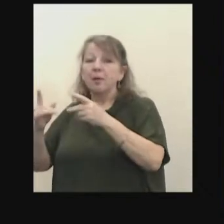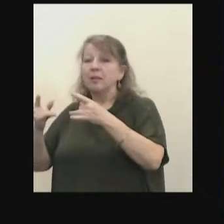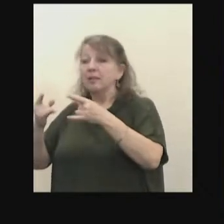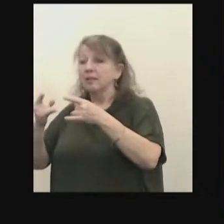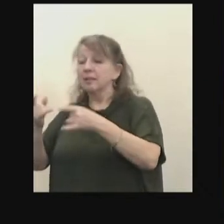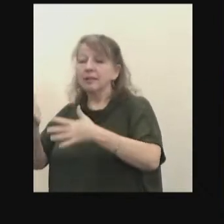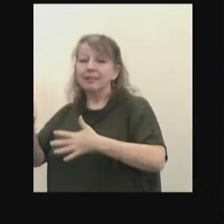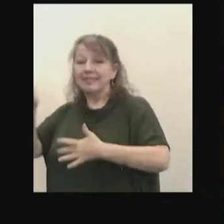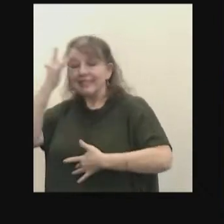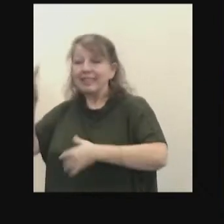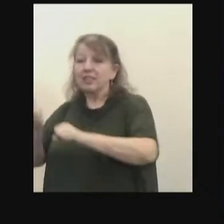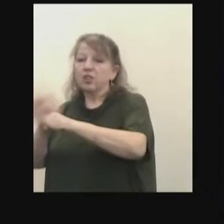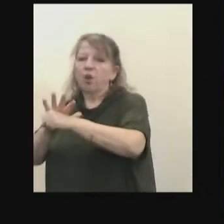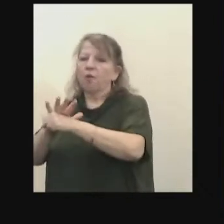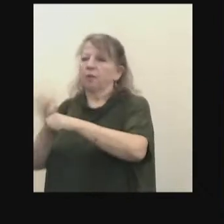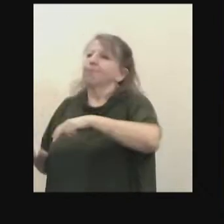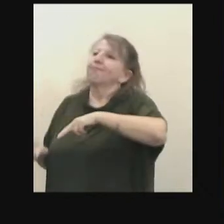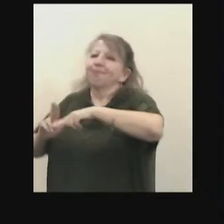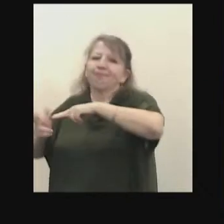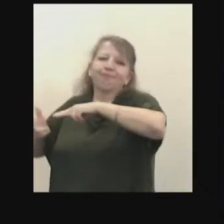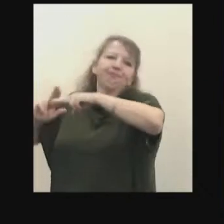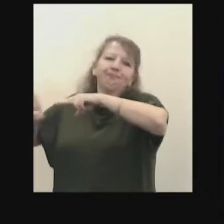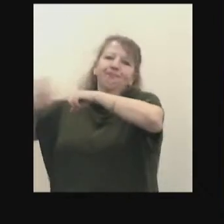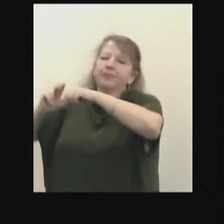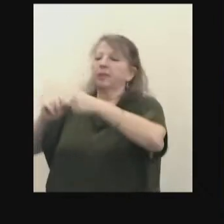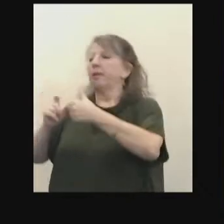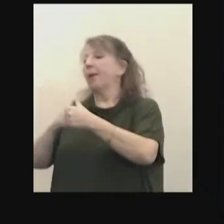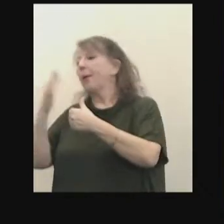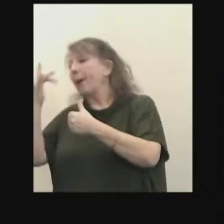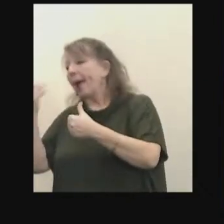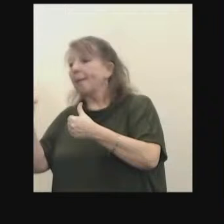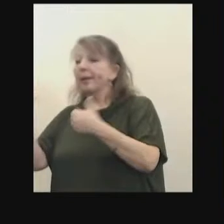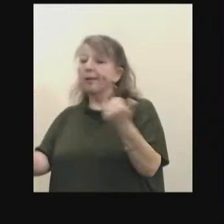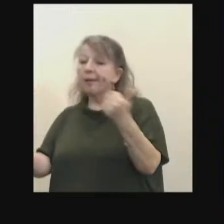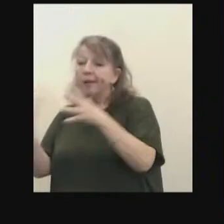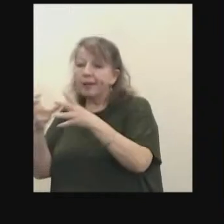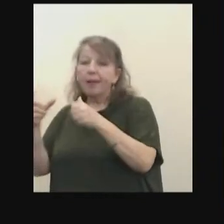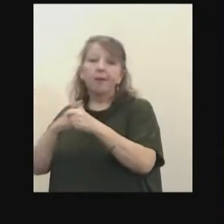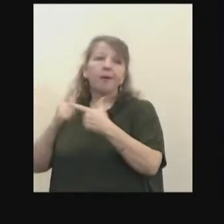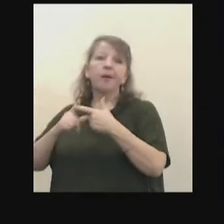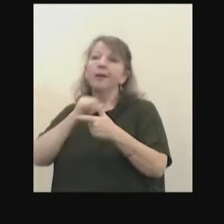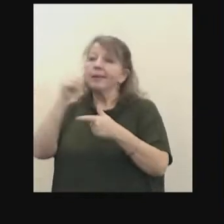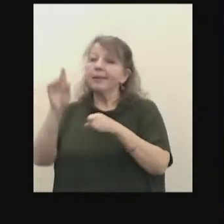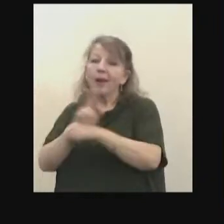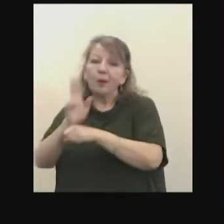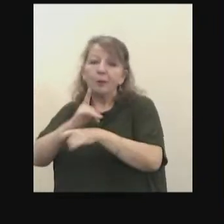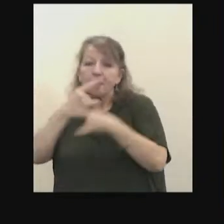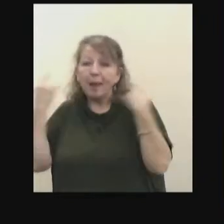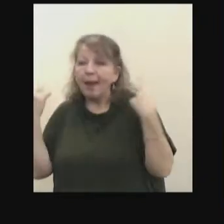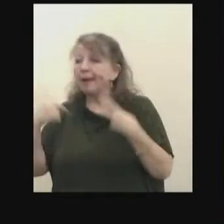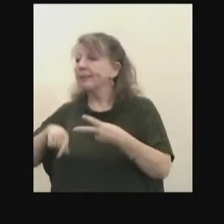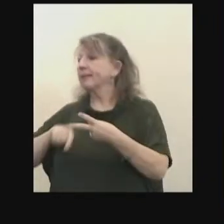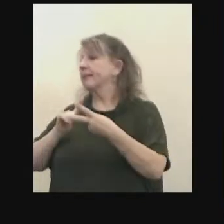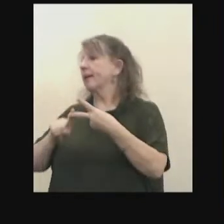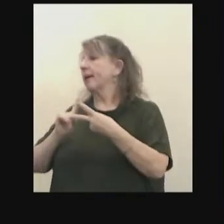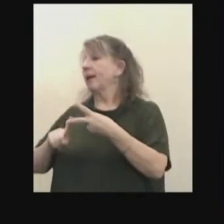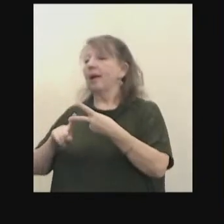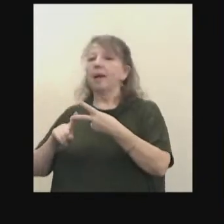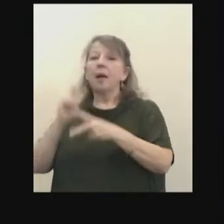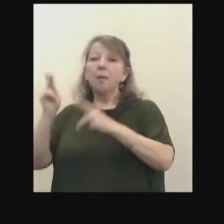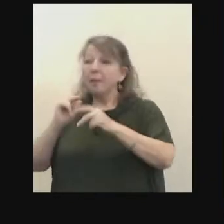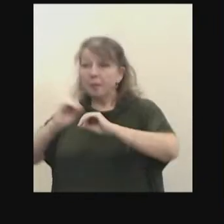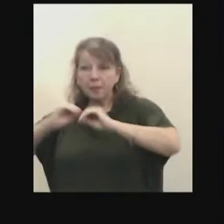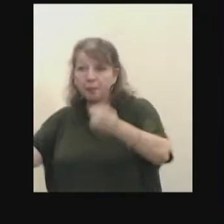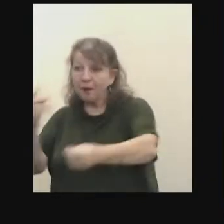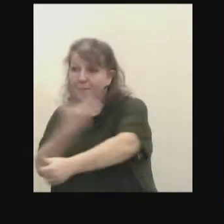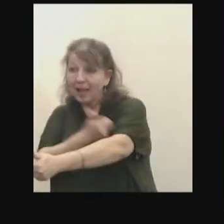increasing as a result of the cold weather, people not masking. We have lower numbers of vaccinations that we'd like